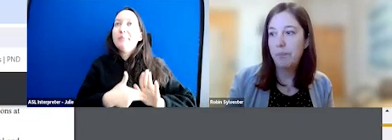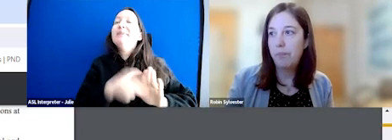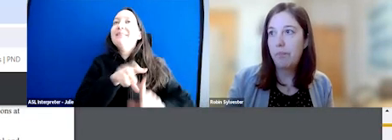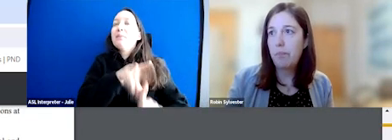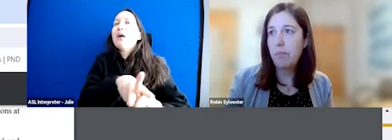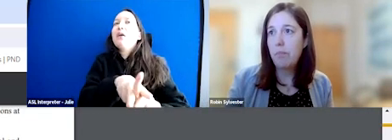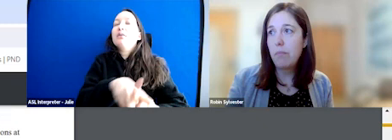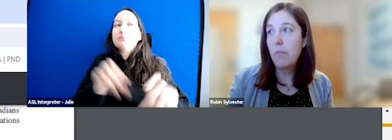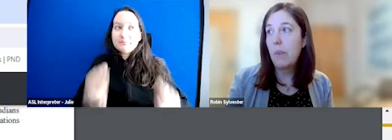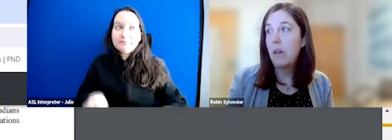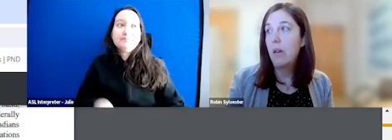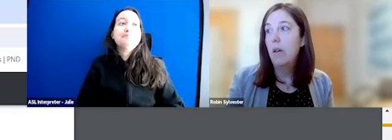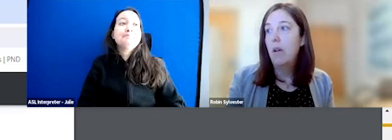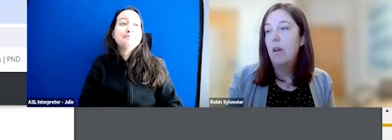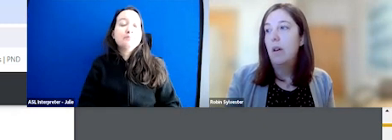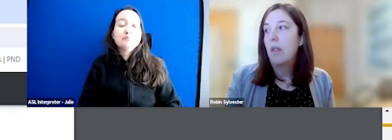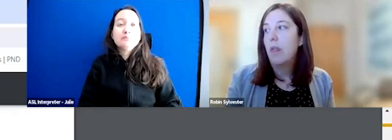apply.